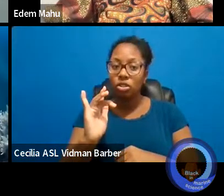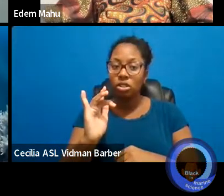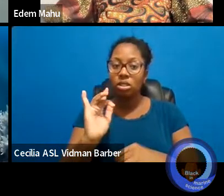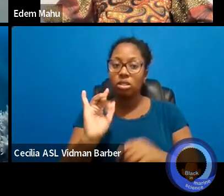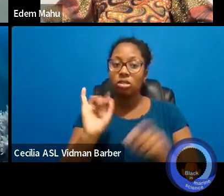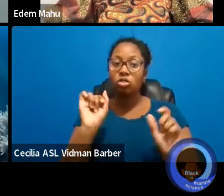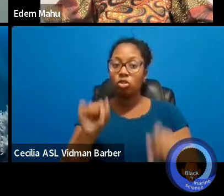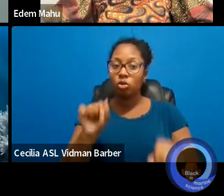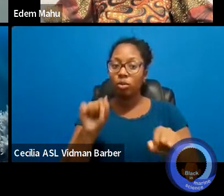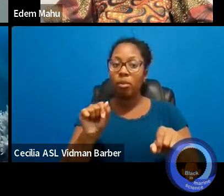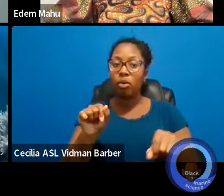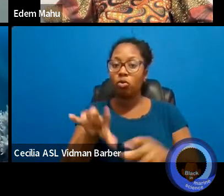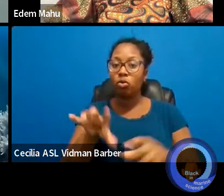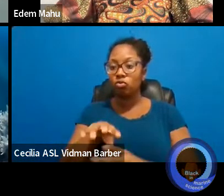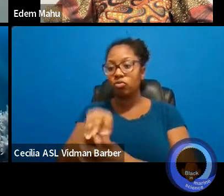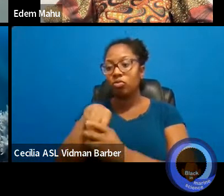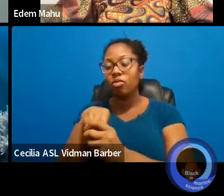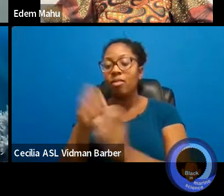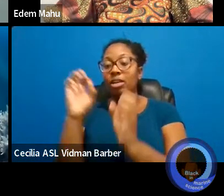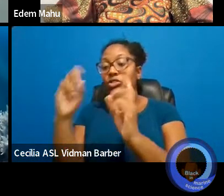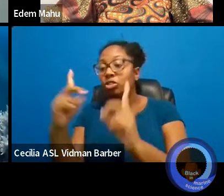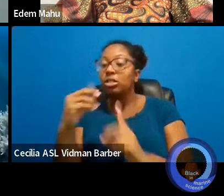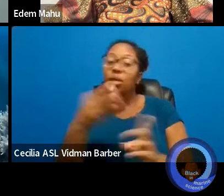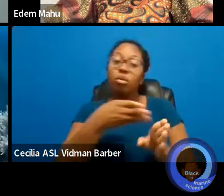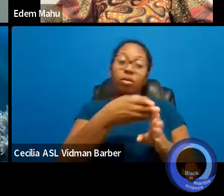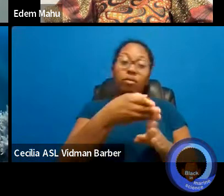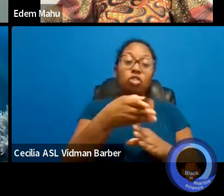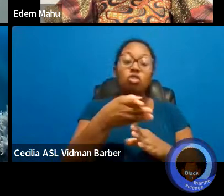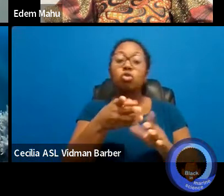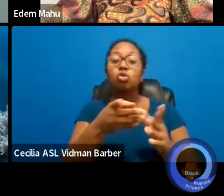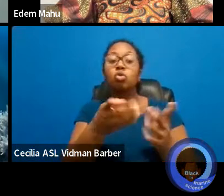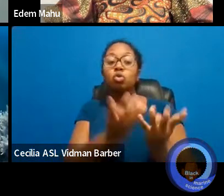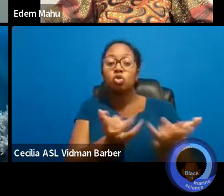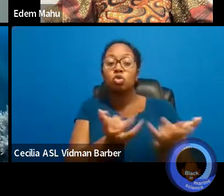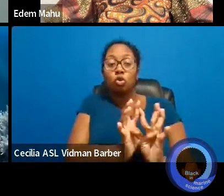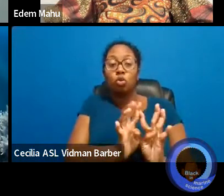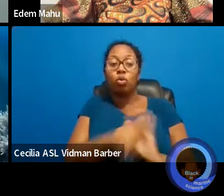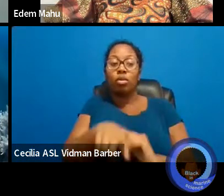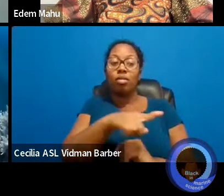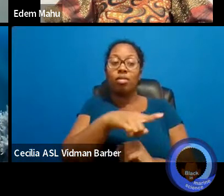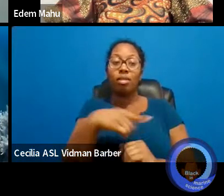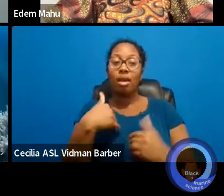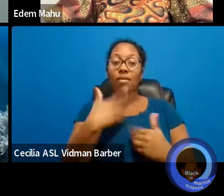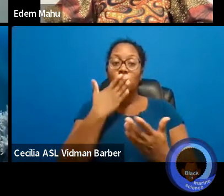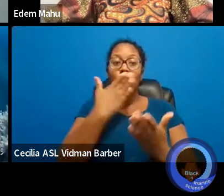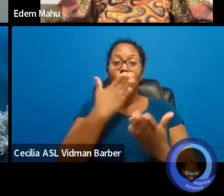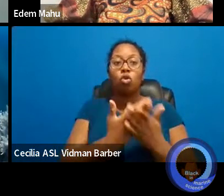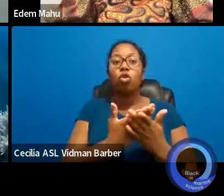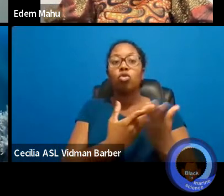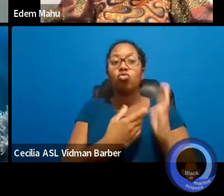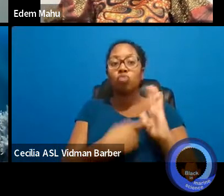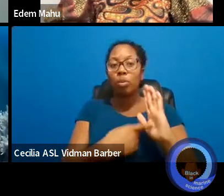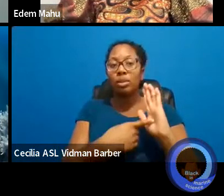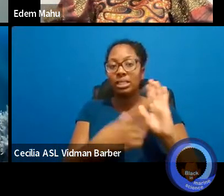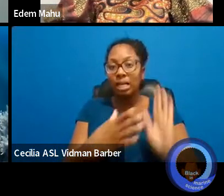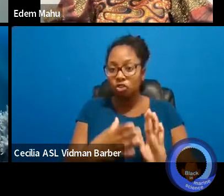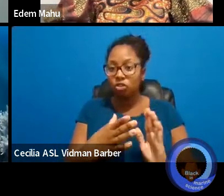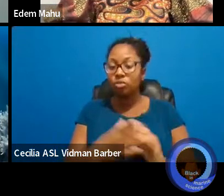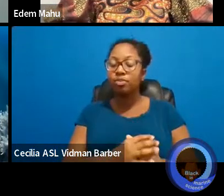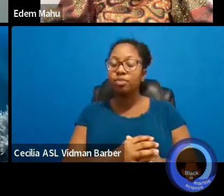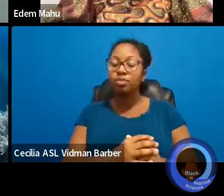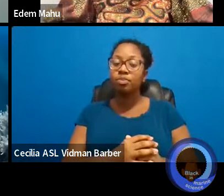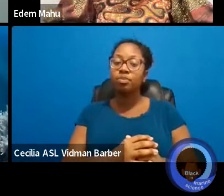engaged in educational and professional circles that have good level of representation in all sense.